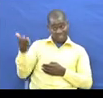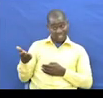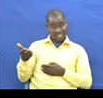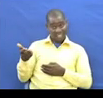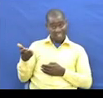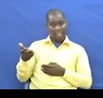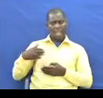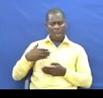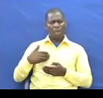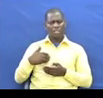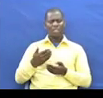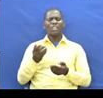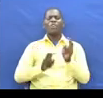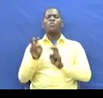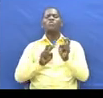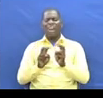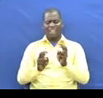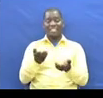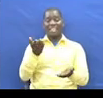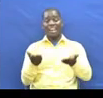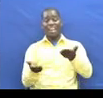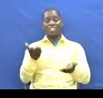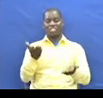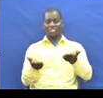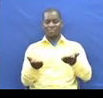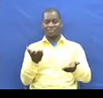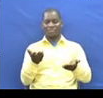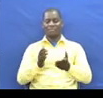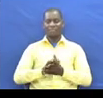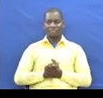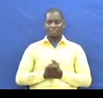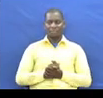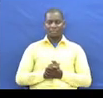Thank you. I'm labbing this one here to wind up our today's lesson.